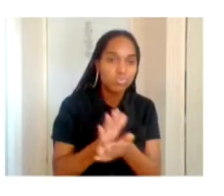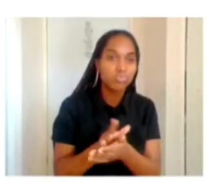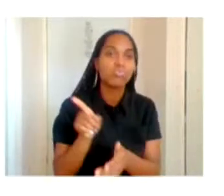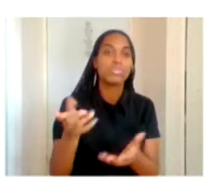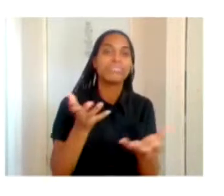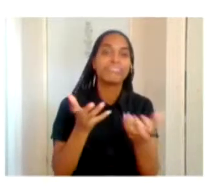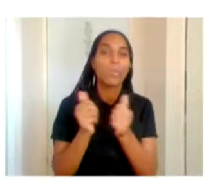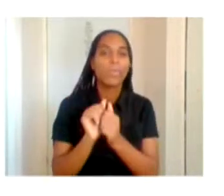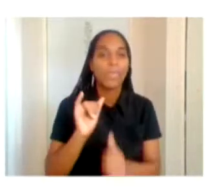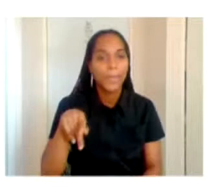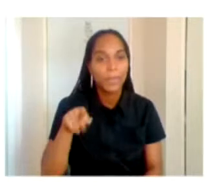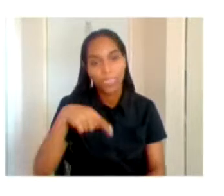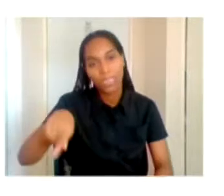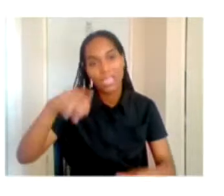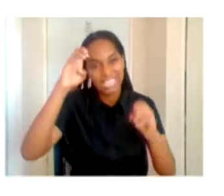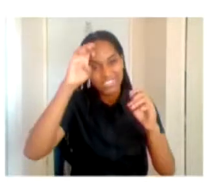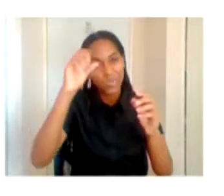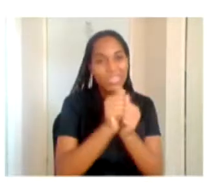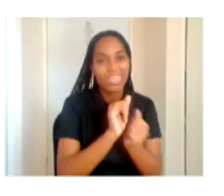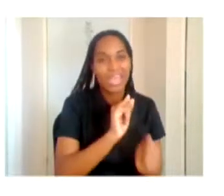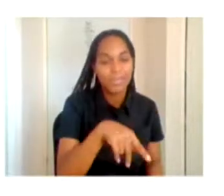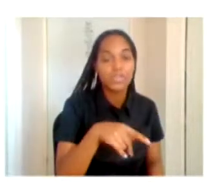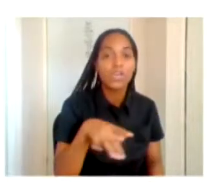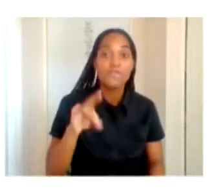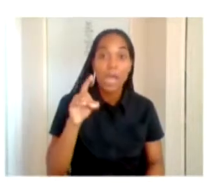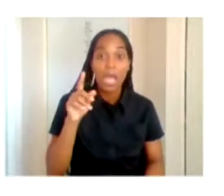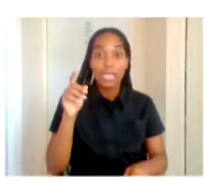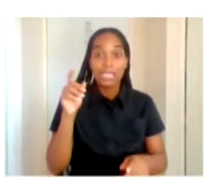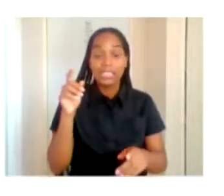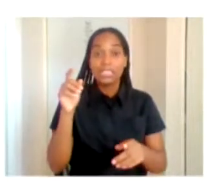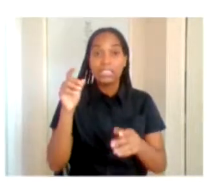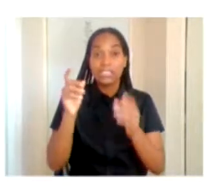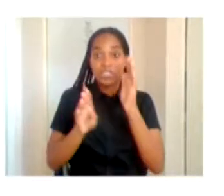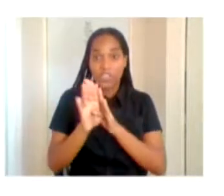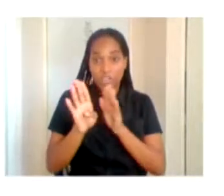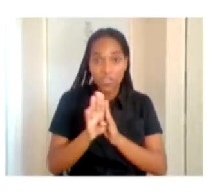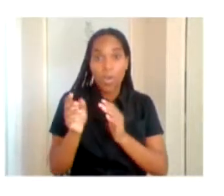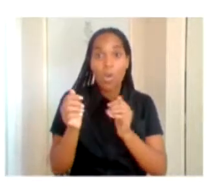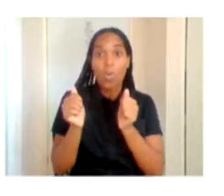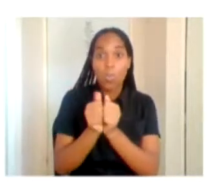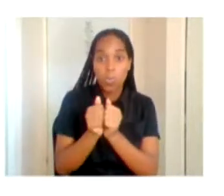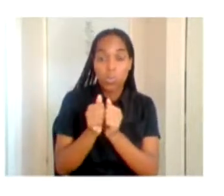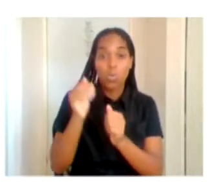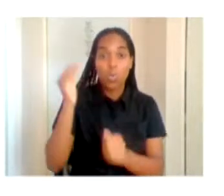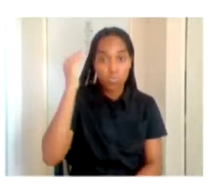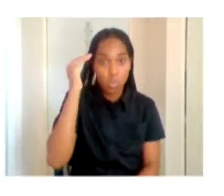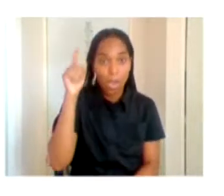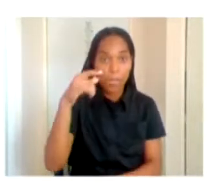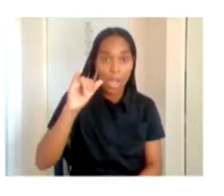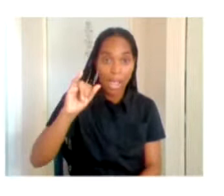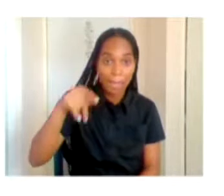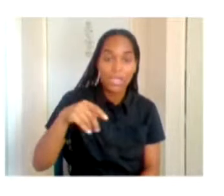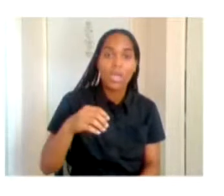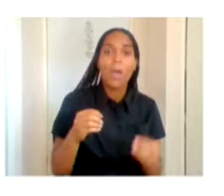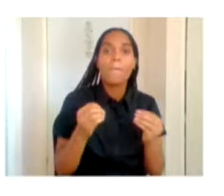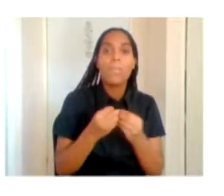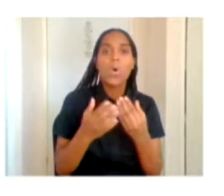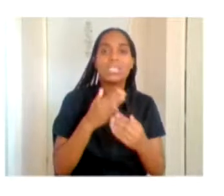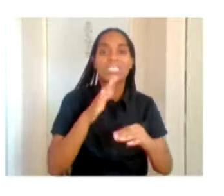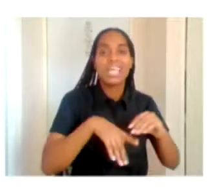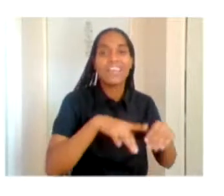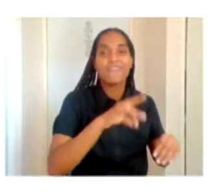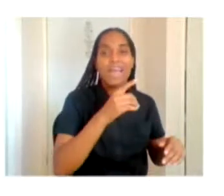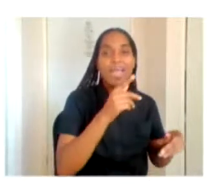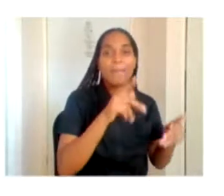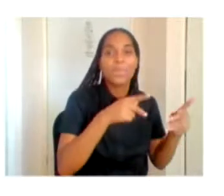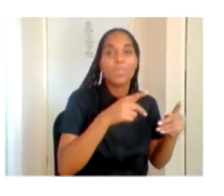being educated in IP. So finding developers that know about IP is a lot easier than finding somebody that knows about ASI, and you probably don't even know what ASI is,